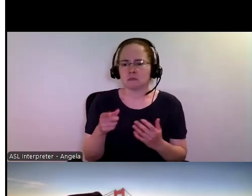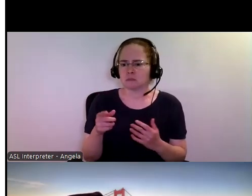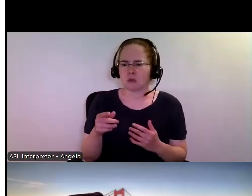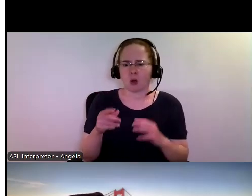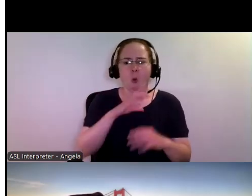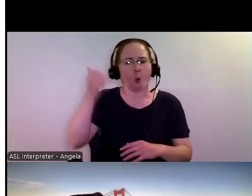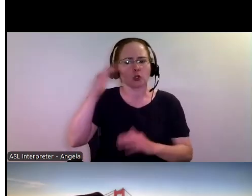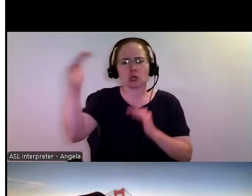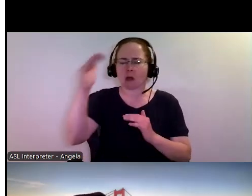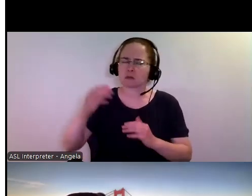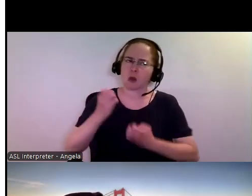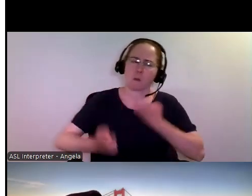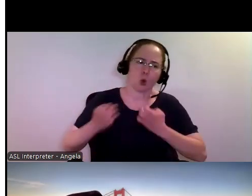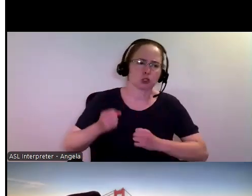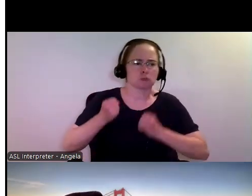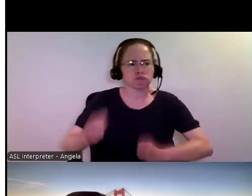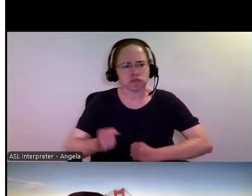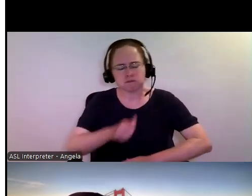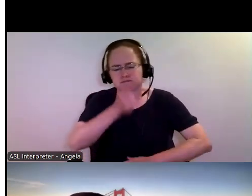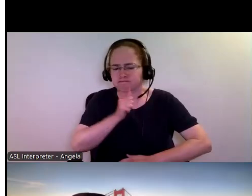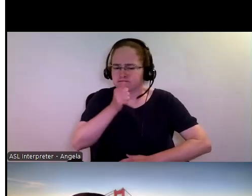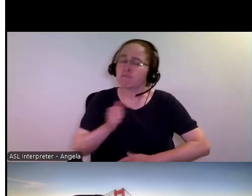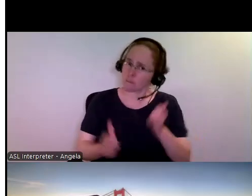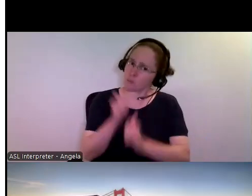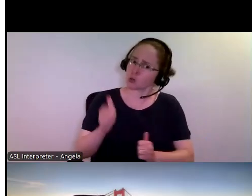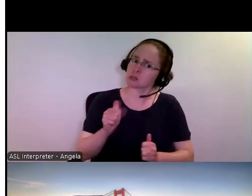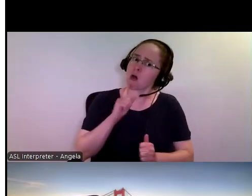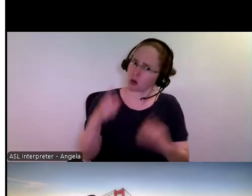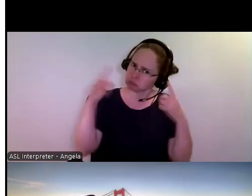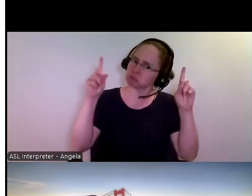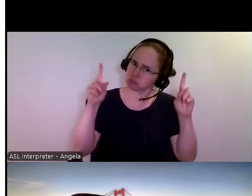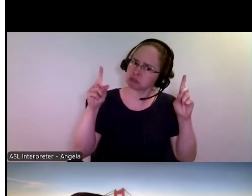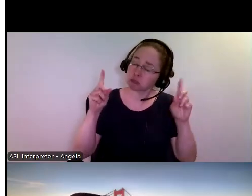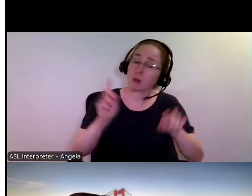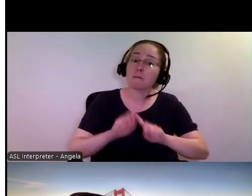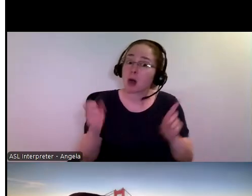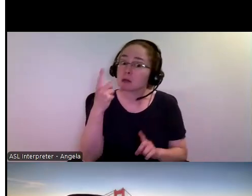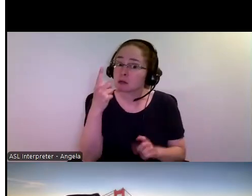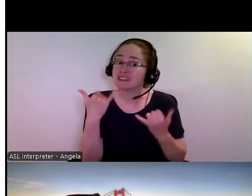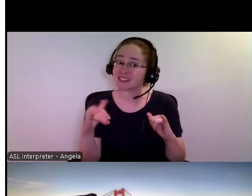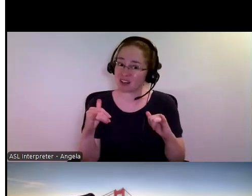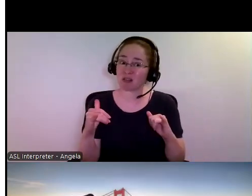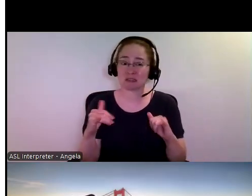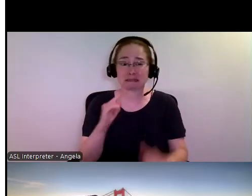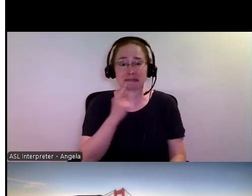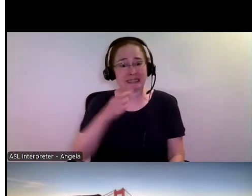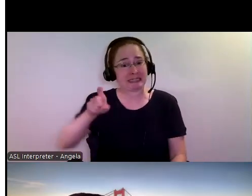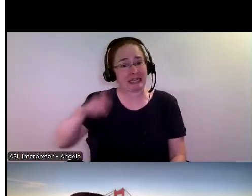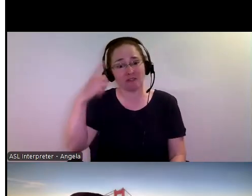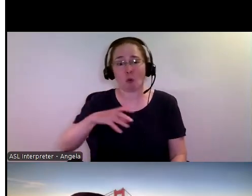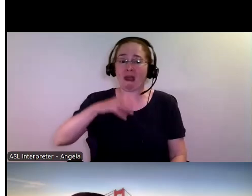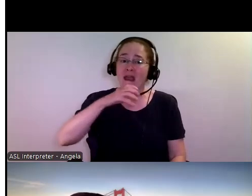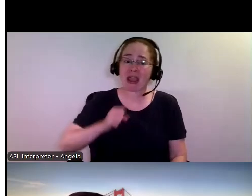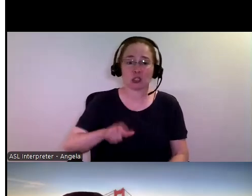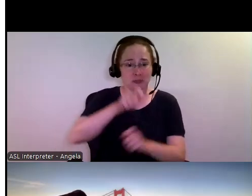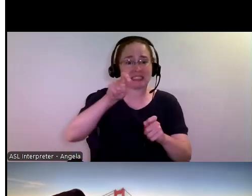older adults, and the majority are doing very well, there is a huge need for